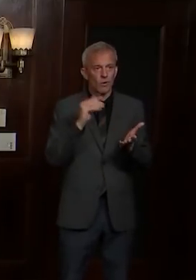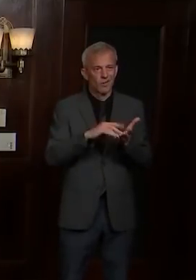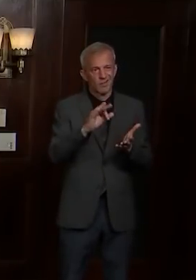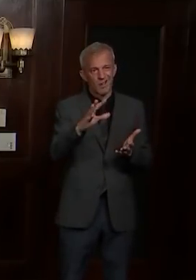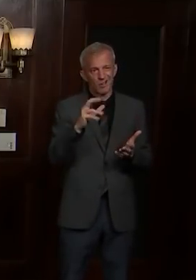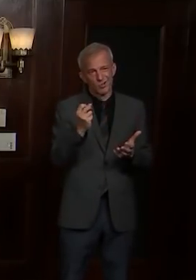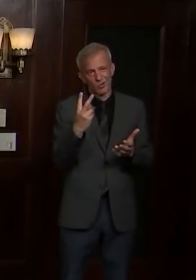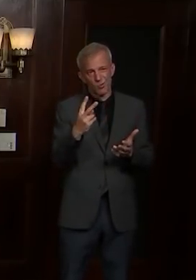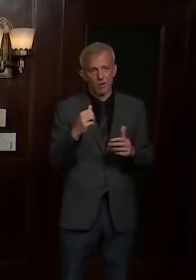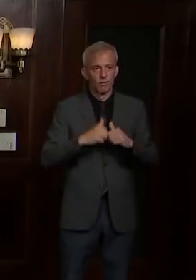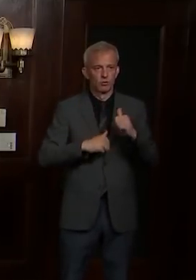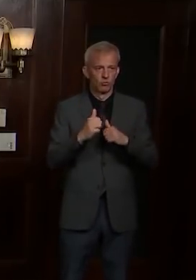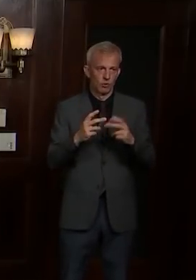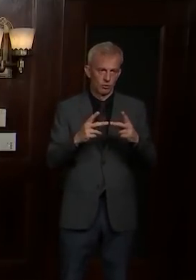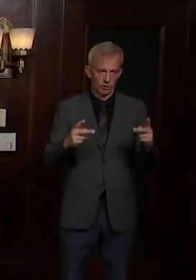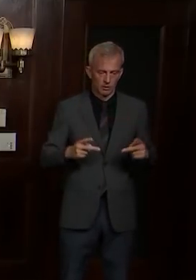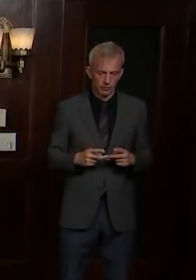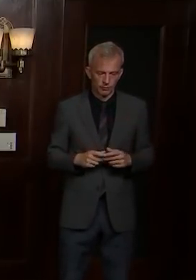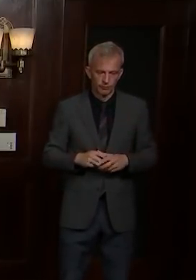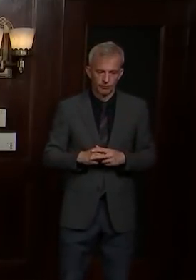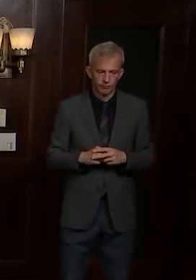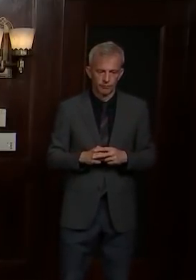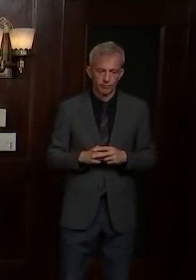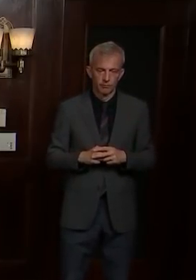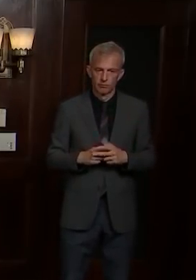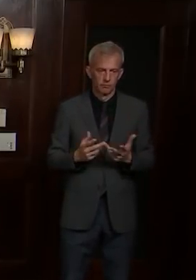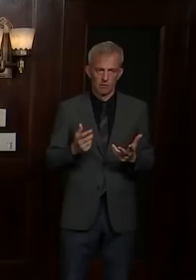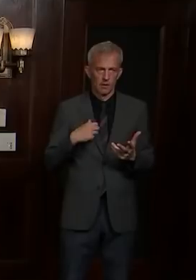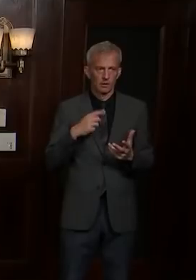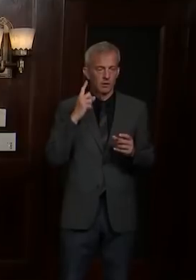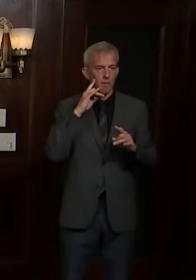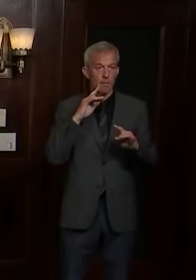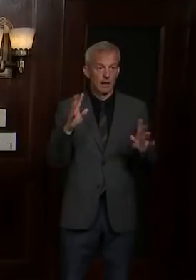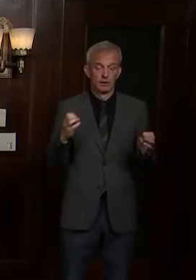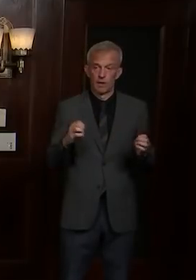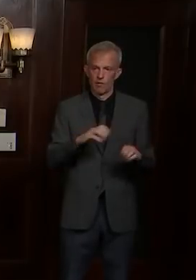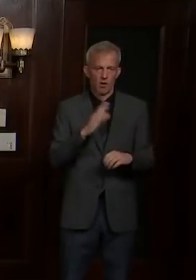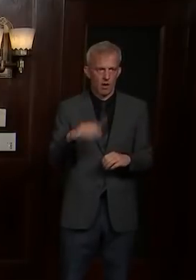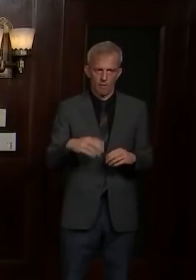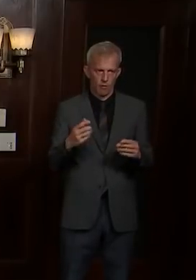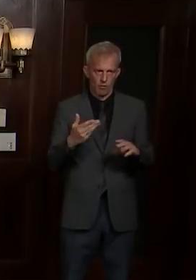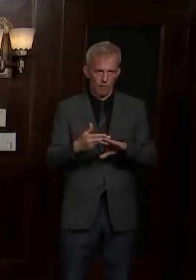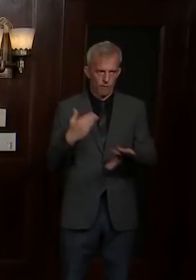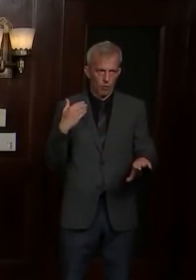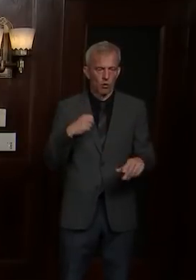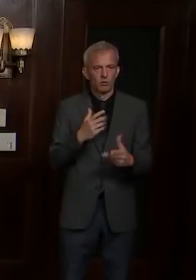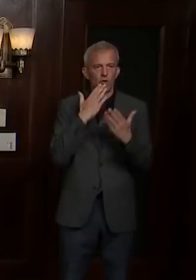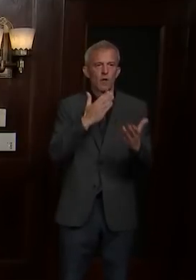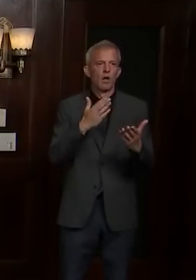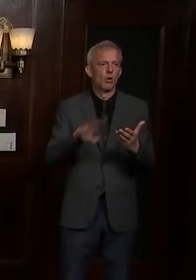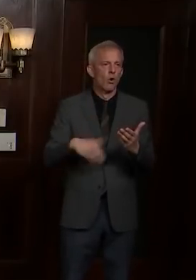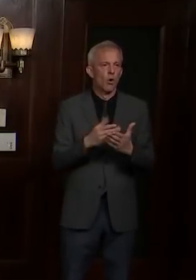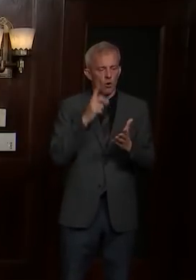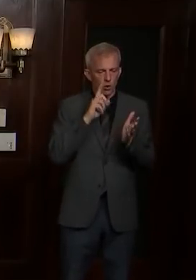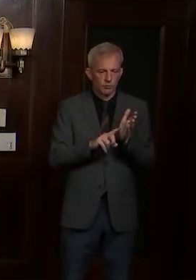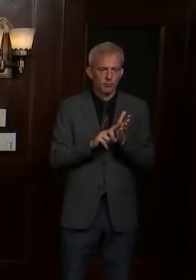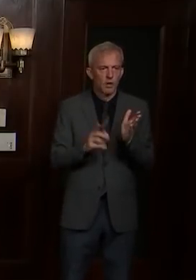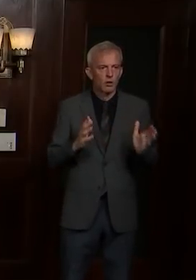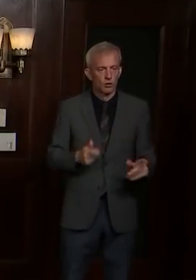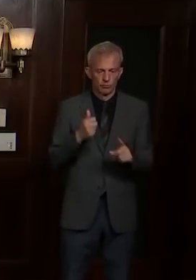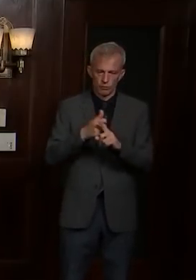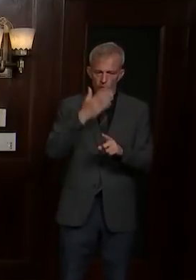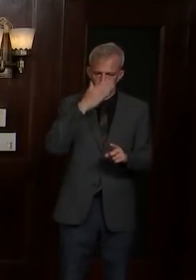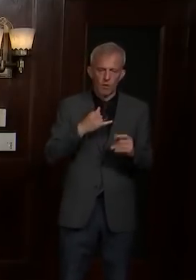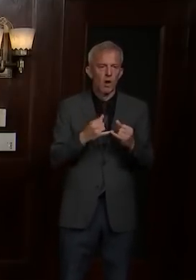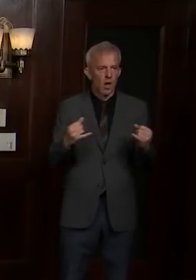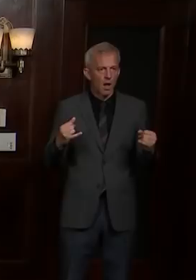1,912 construction sites. This is an unprecedented effort, and I want to thank all of those inspectors who are frontline workers,